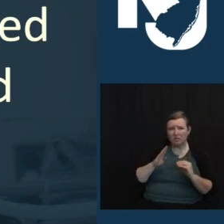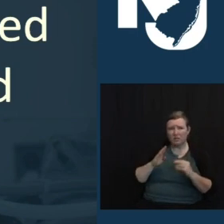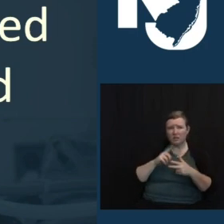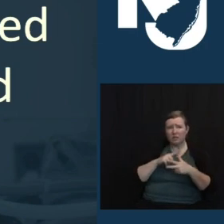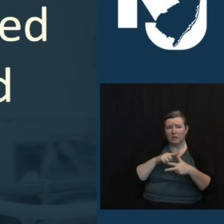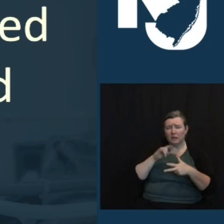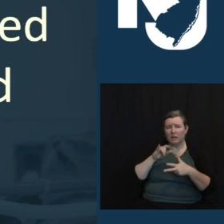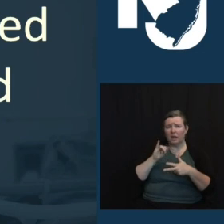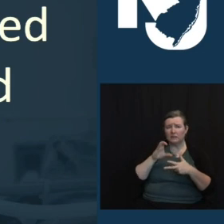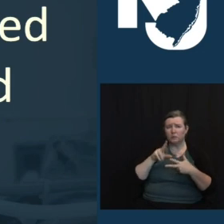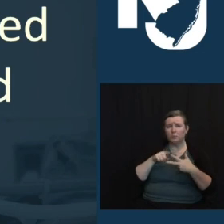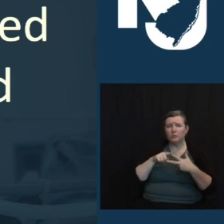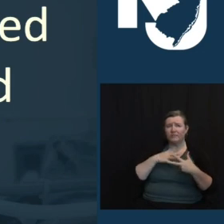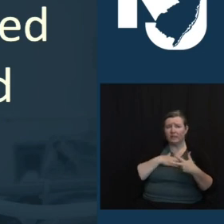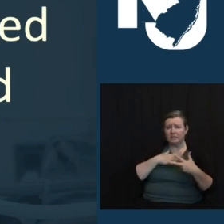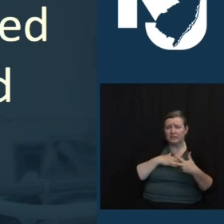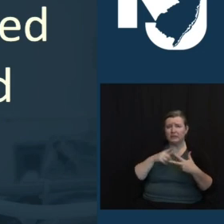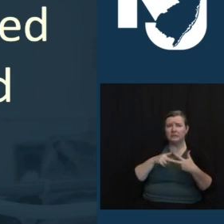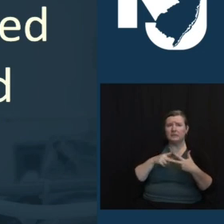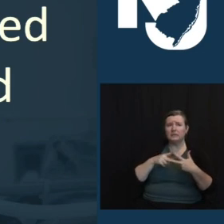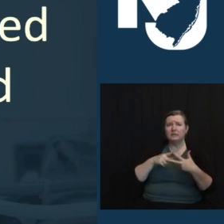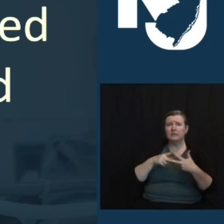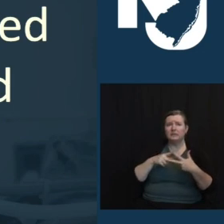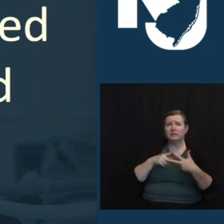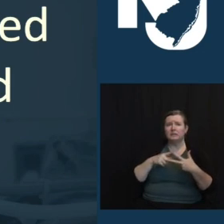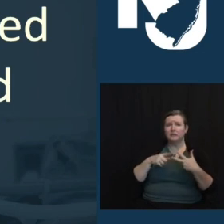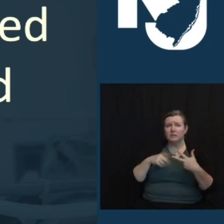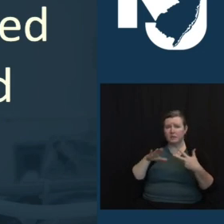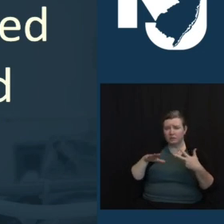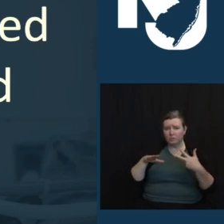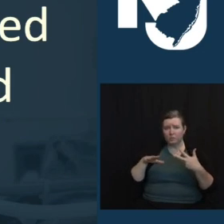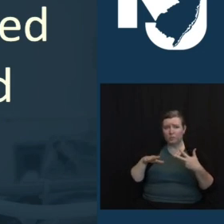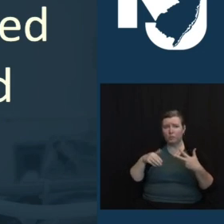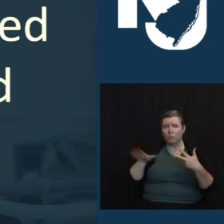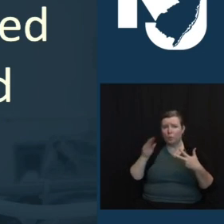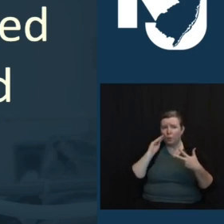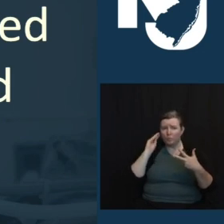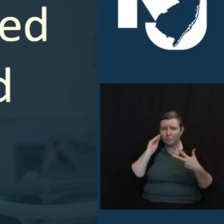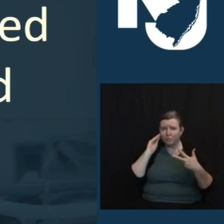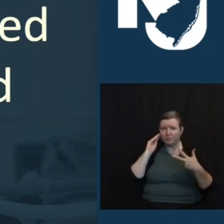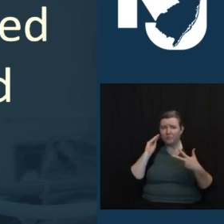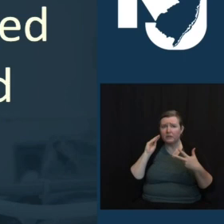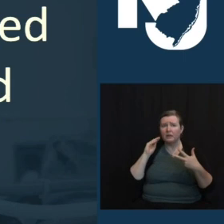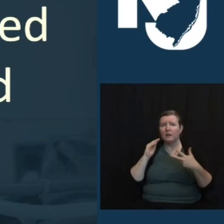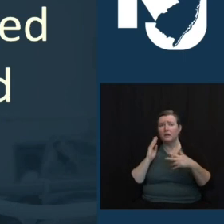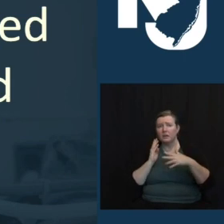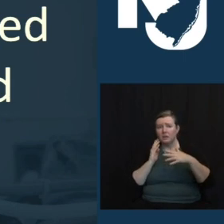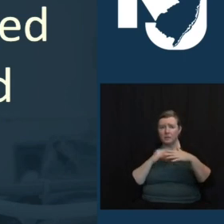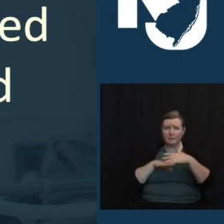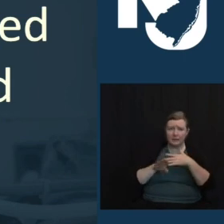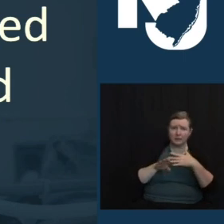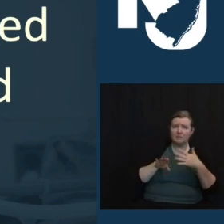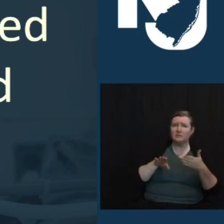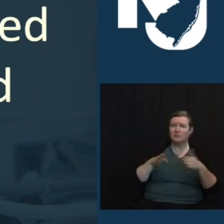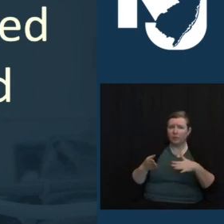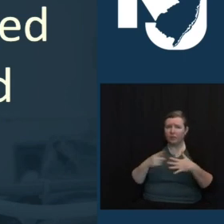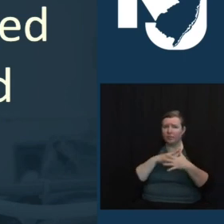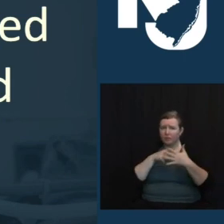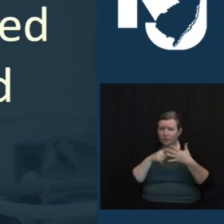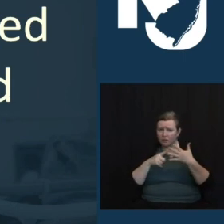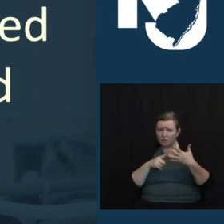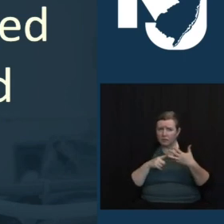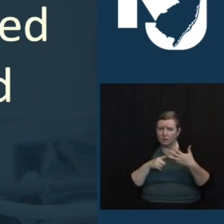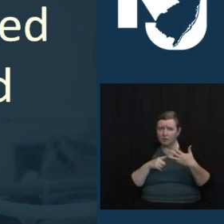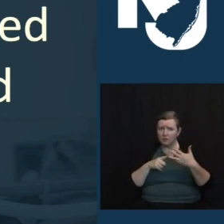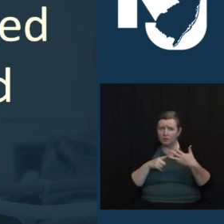ventilators, flow in, flow out, sadly, losses of life, down meaningfully from January, but sort of